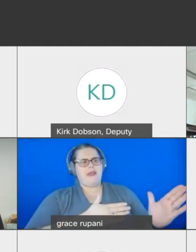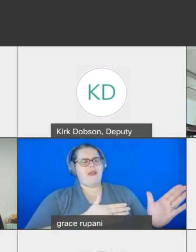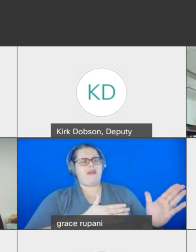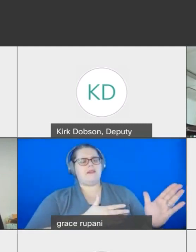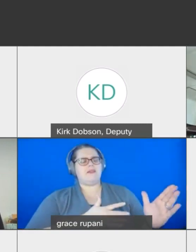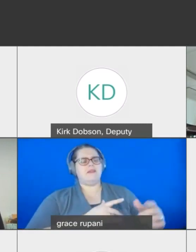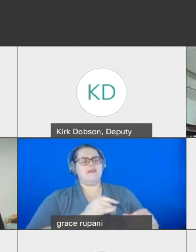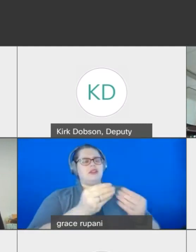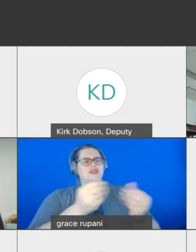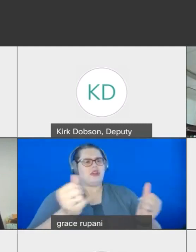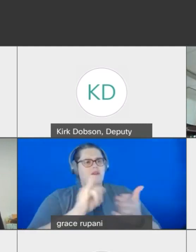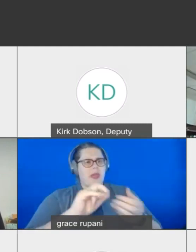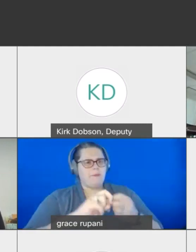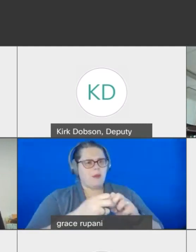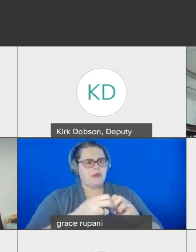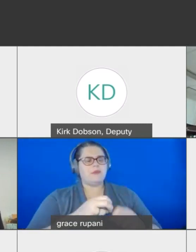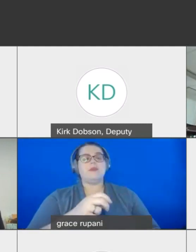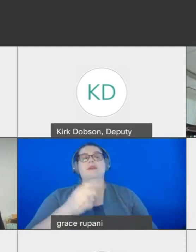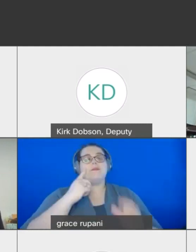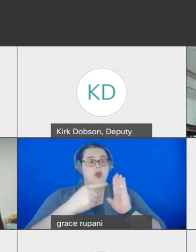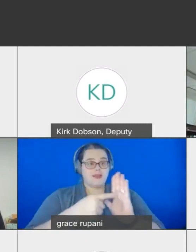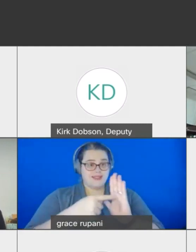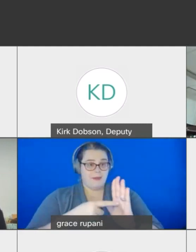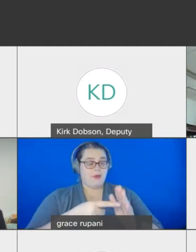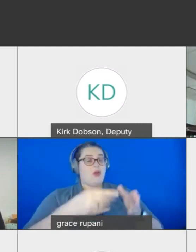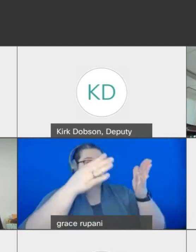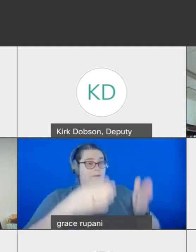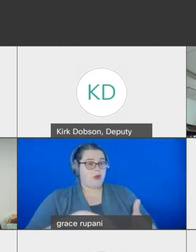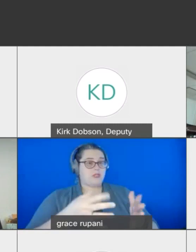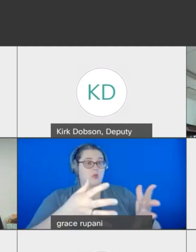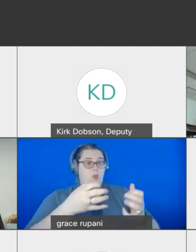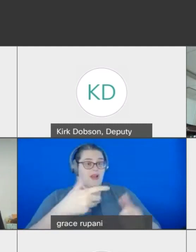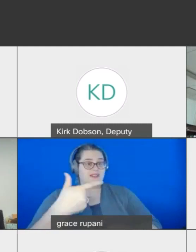person wants the vaccine, but their parents are not in agreement?